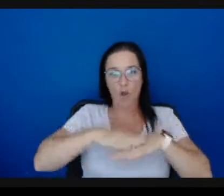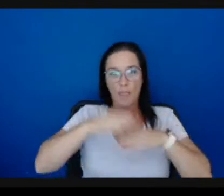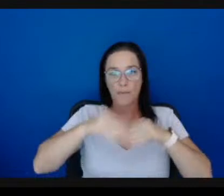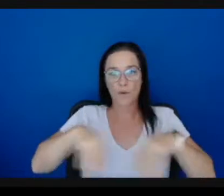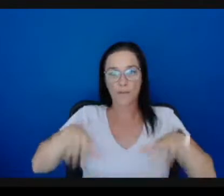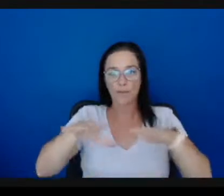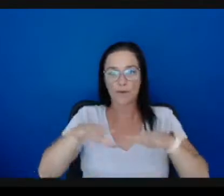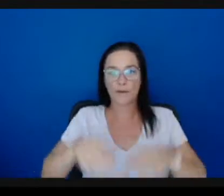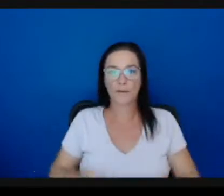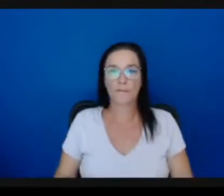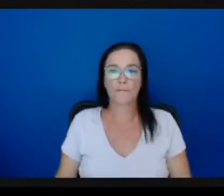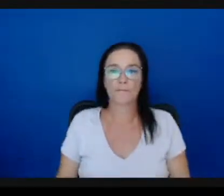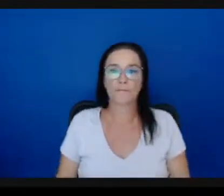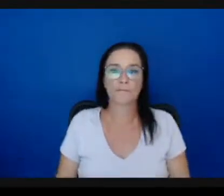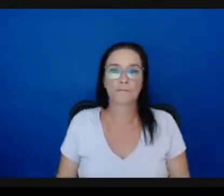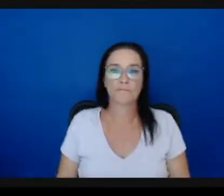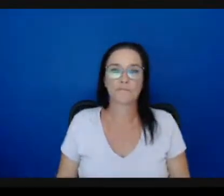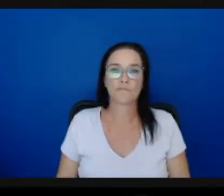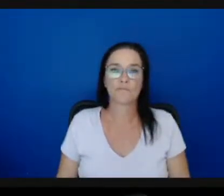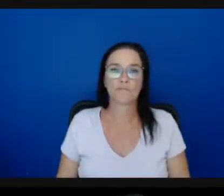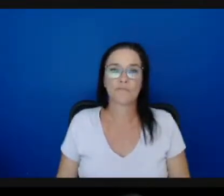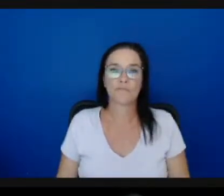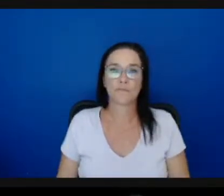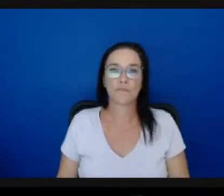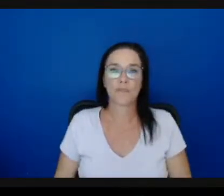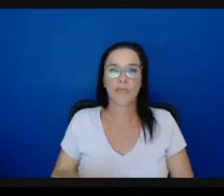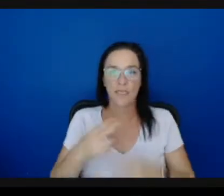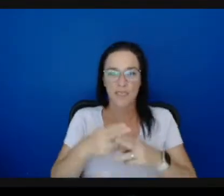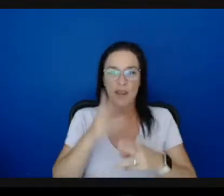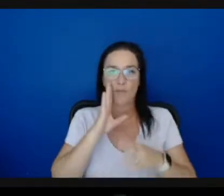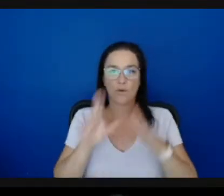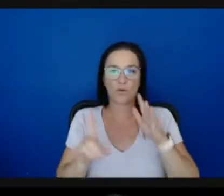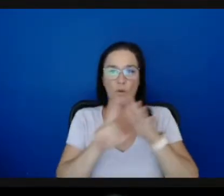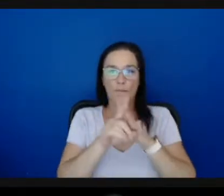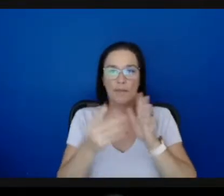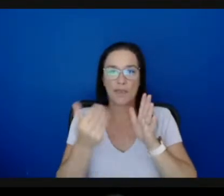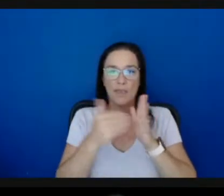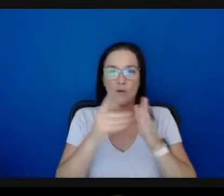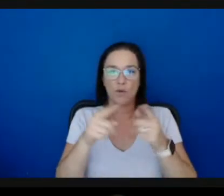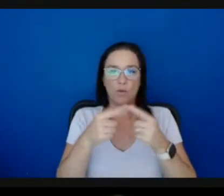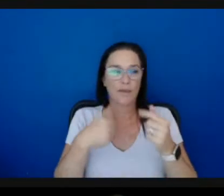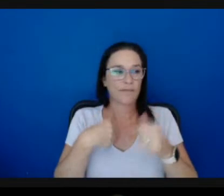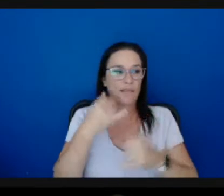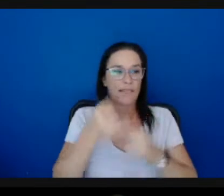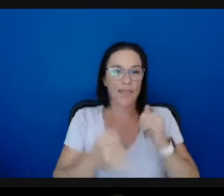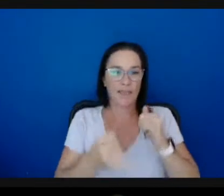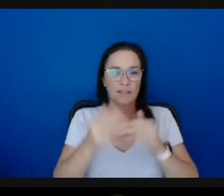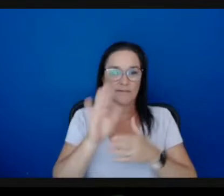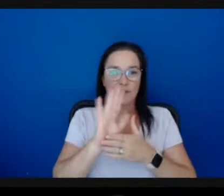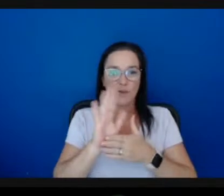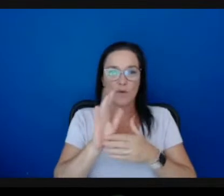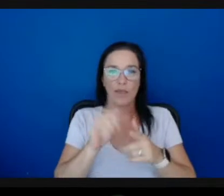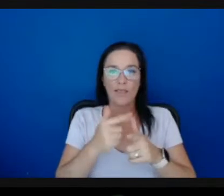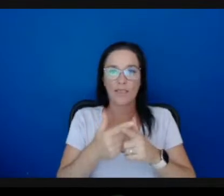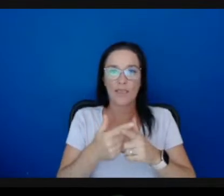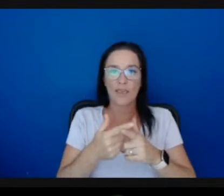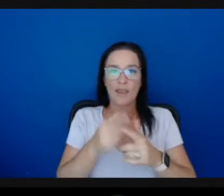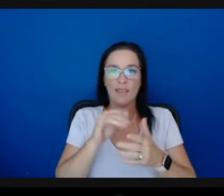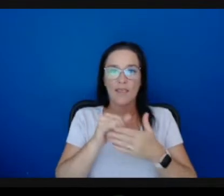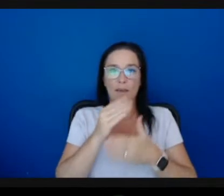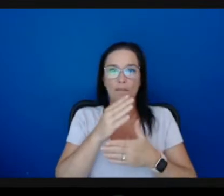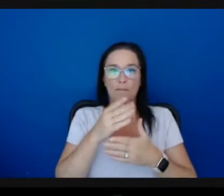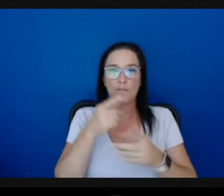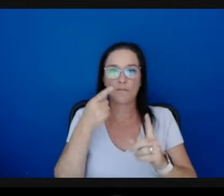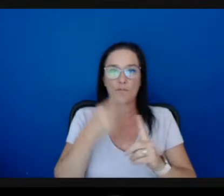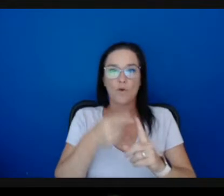And that name will come up again when we show the last video here. And at this point, that flow,